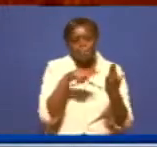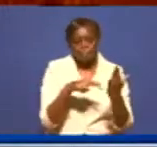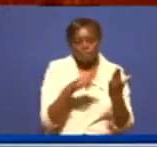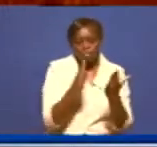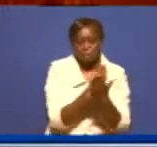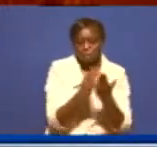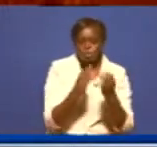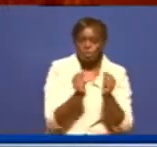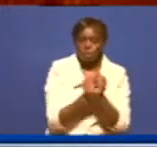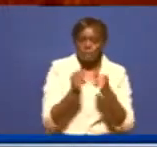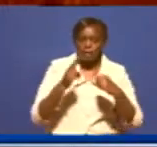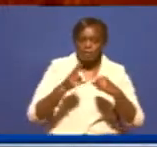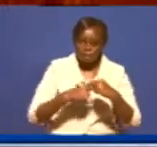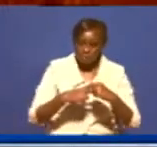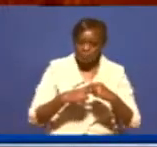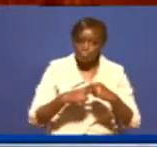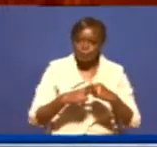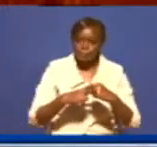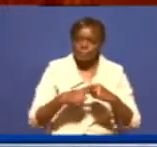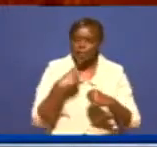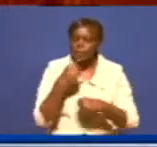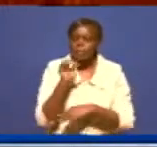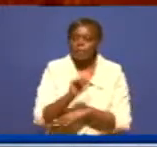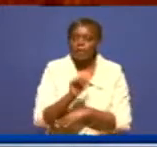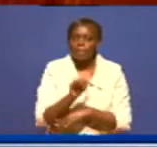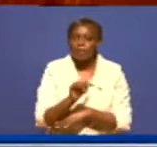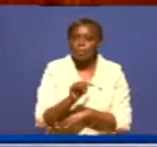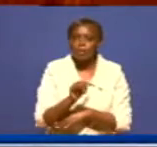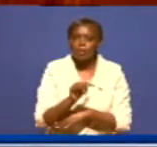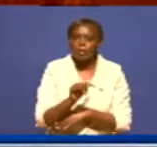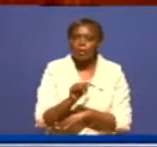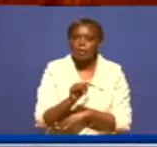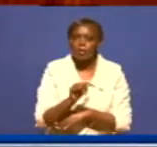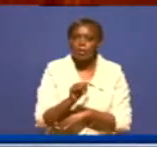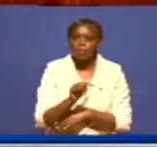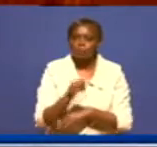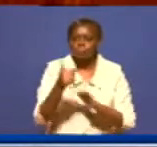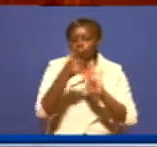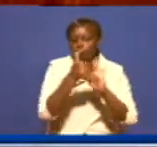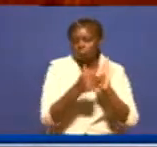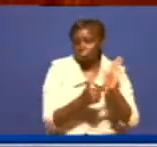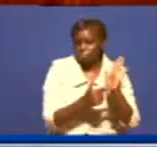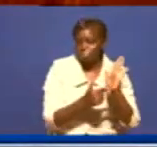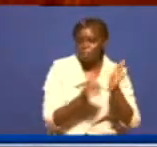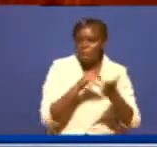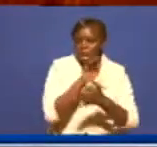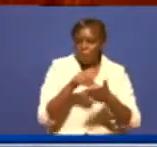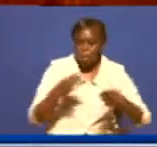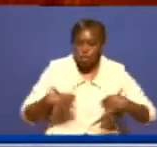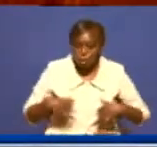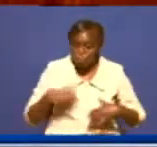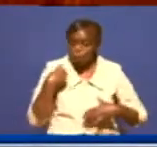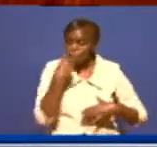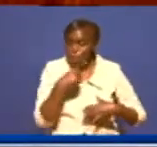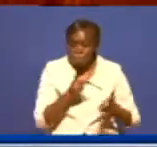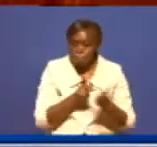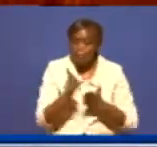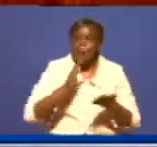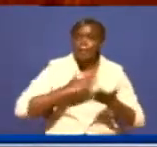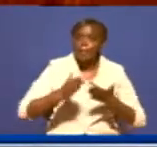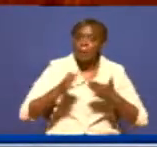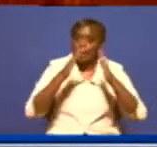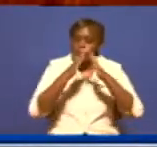17, it says that these are the general provisions relating to the tenancies. It says that the